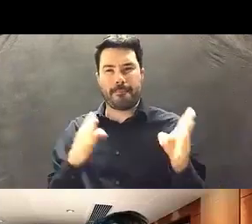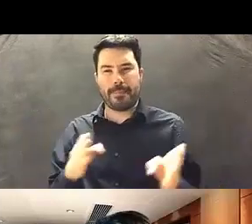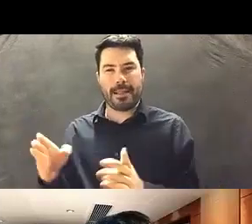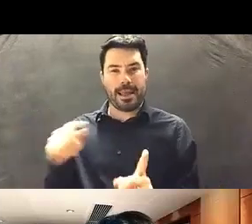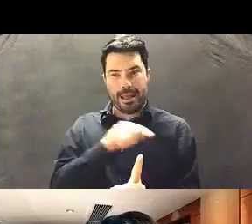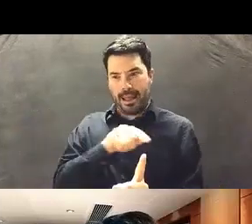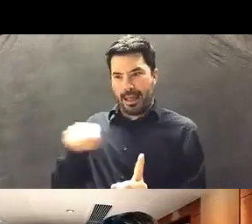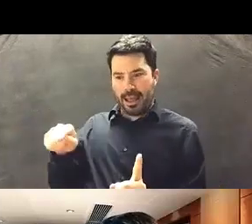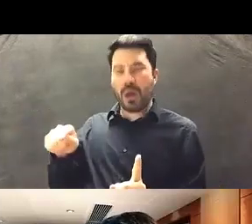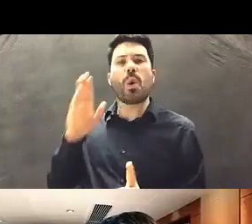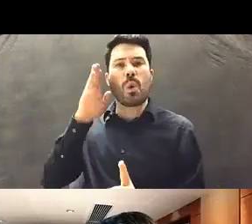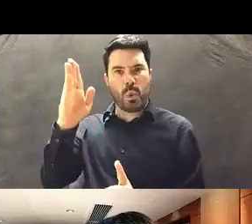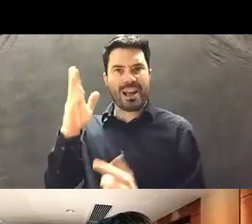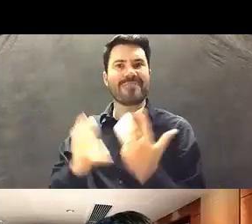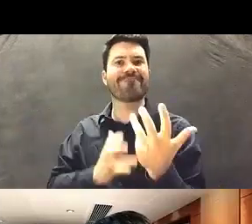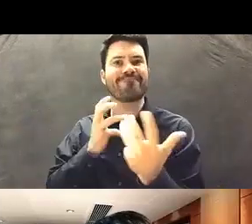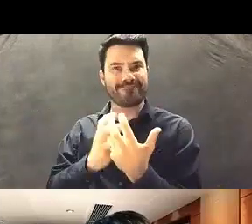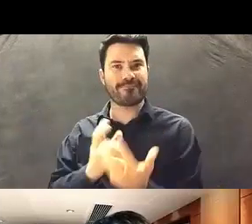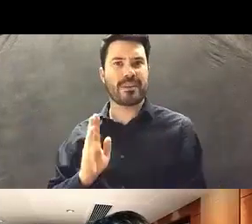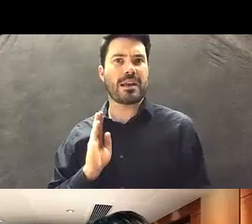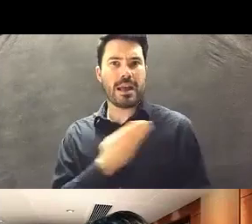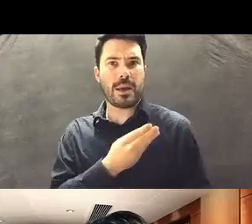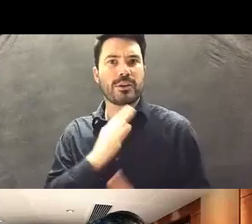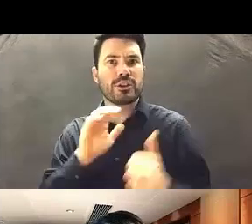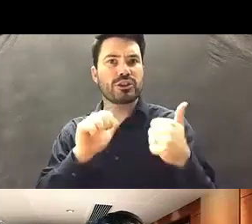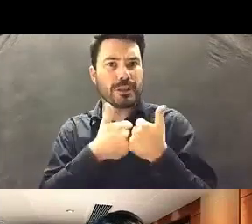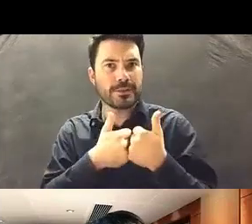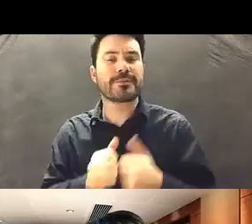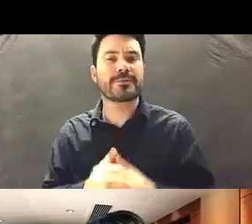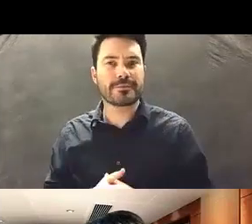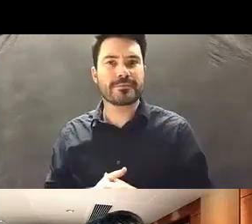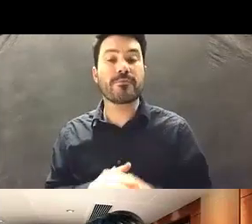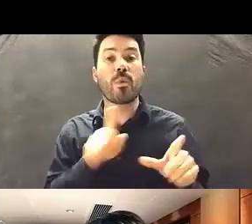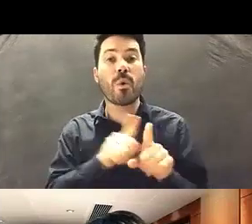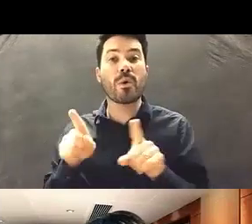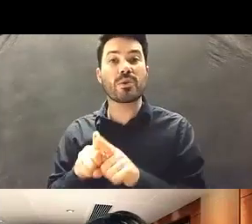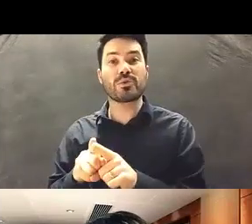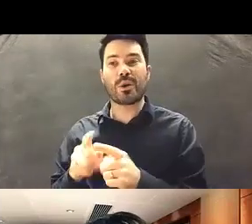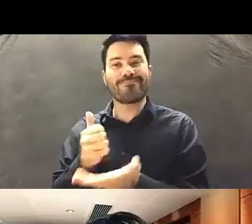our current challenges, as well as assist us in our path forward.